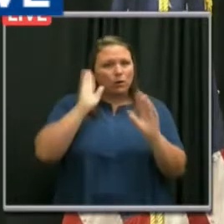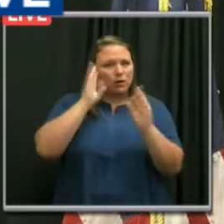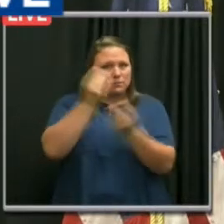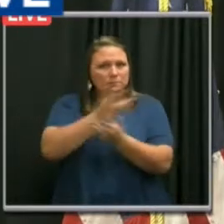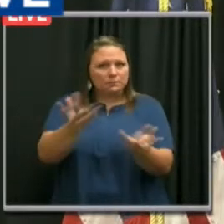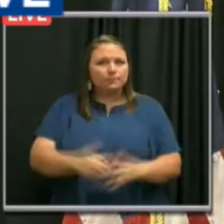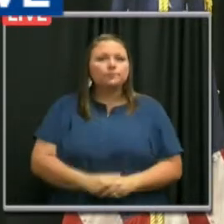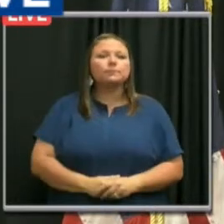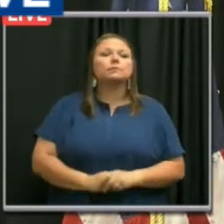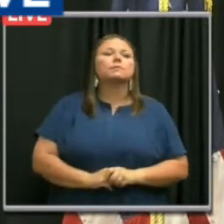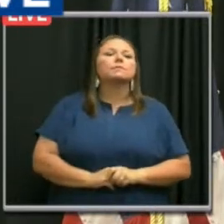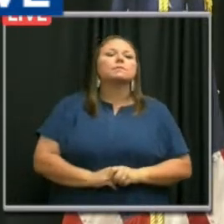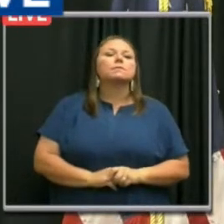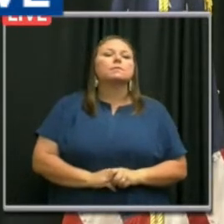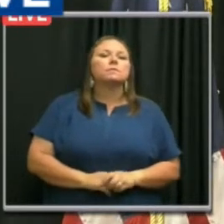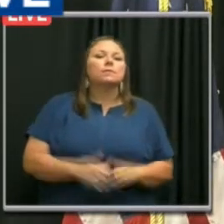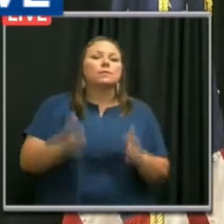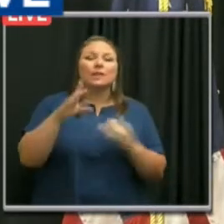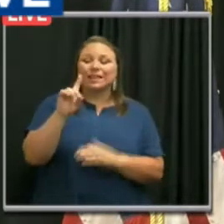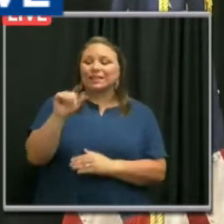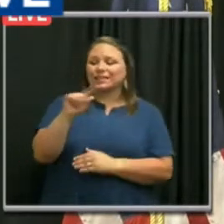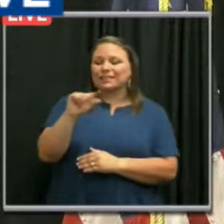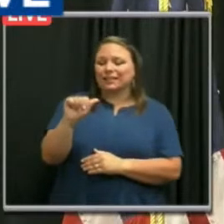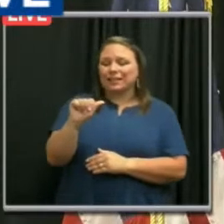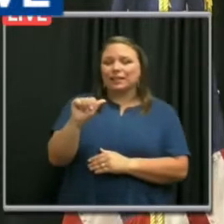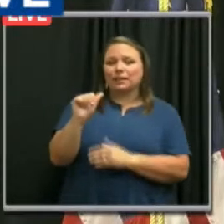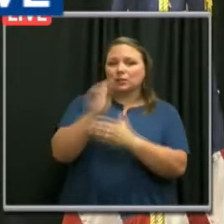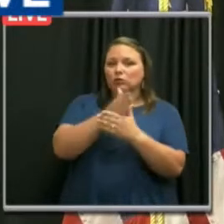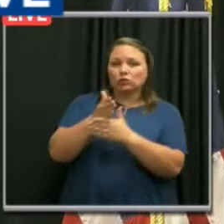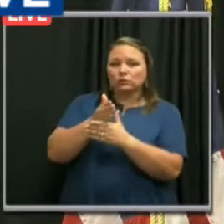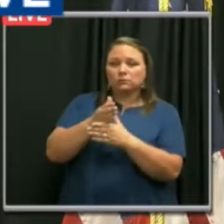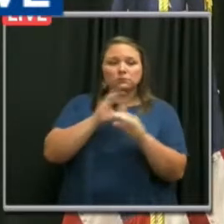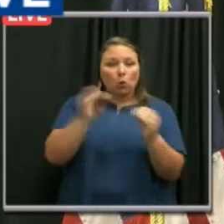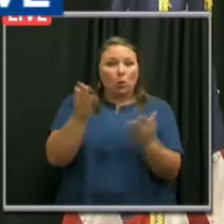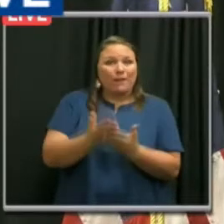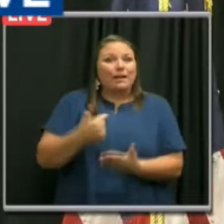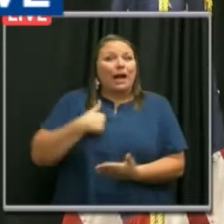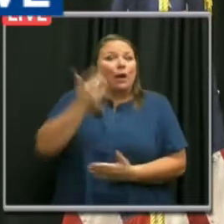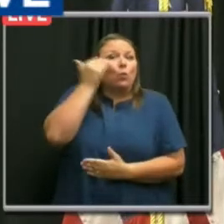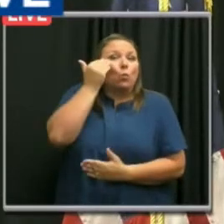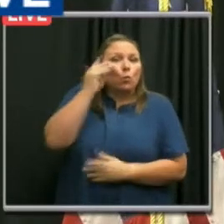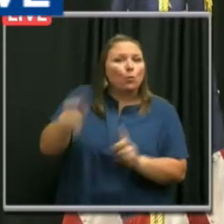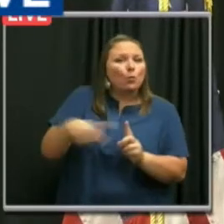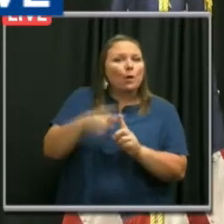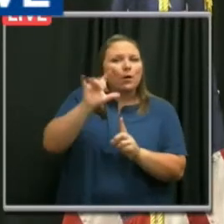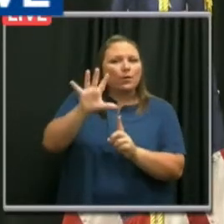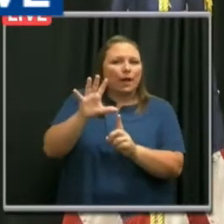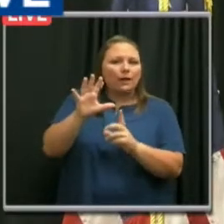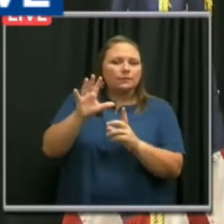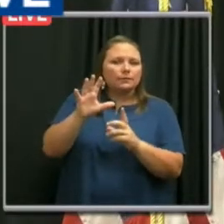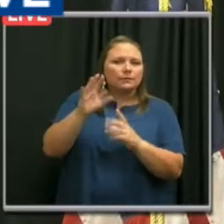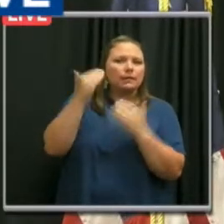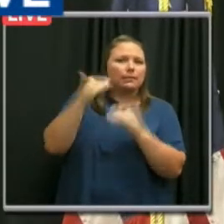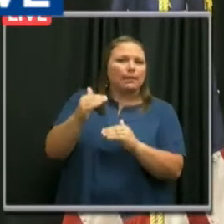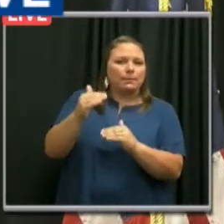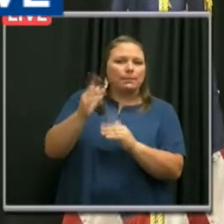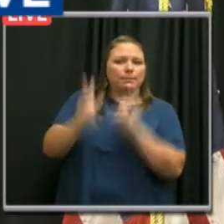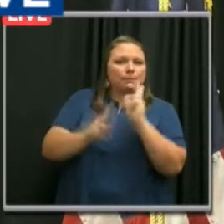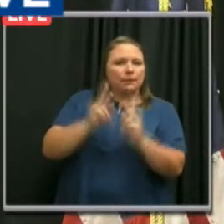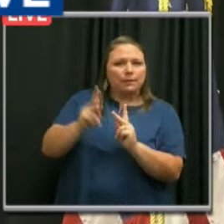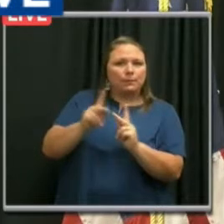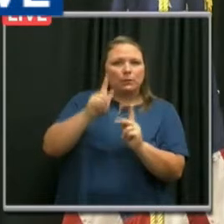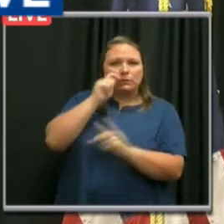there. As in terms of data sharing, there's no evidence that I'm aware of that that's been an impediment for getting